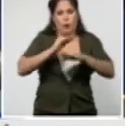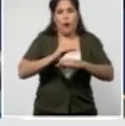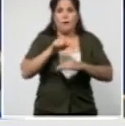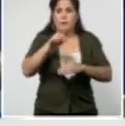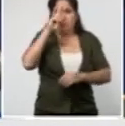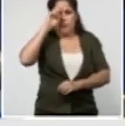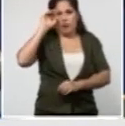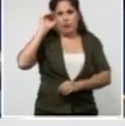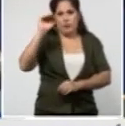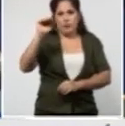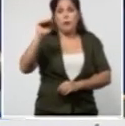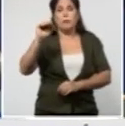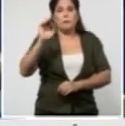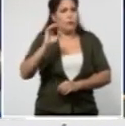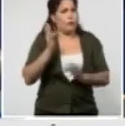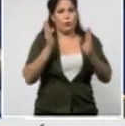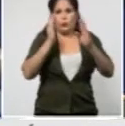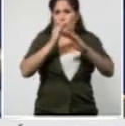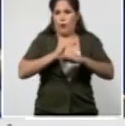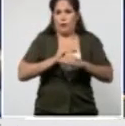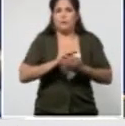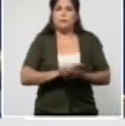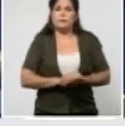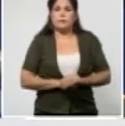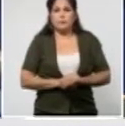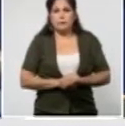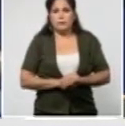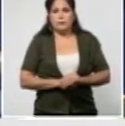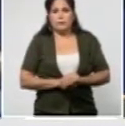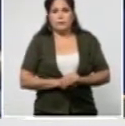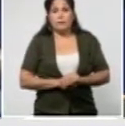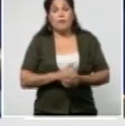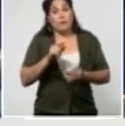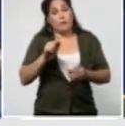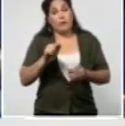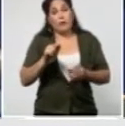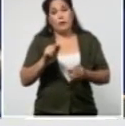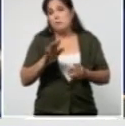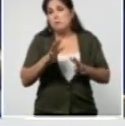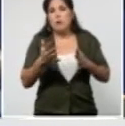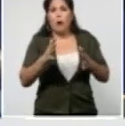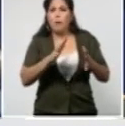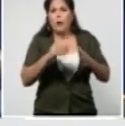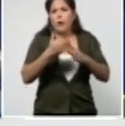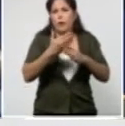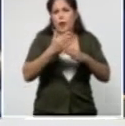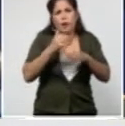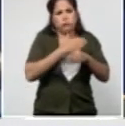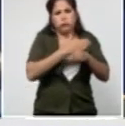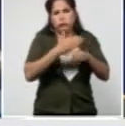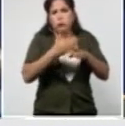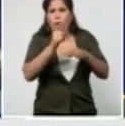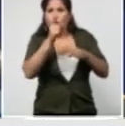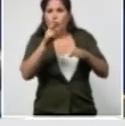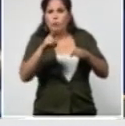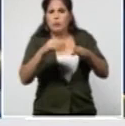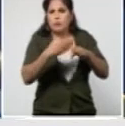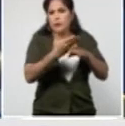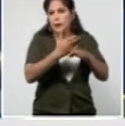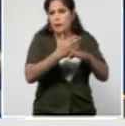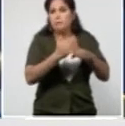13 consecutive days, we report no patients in critical condition in our intensive care